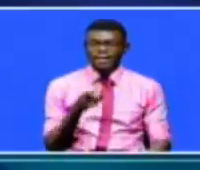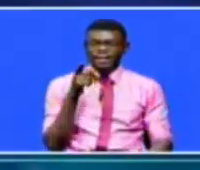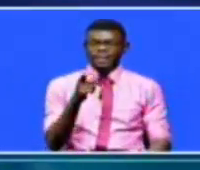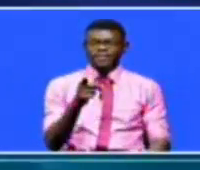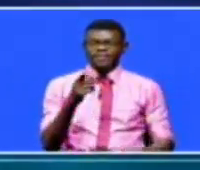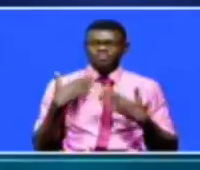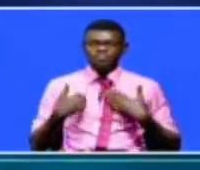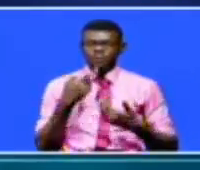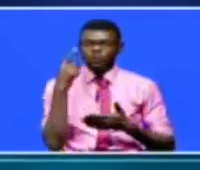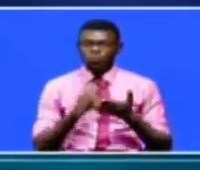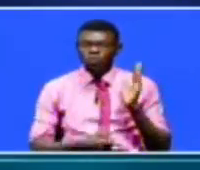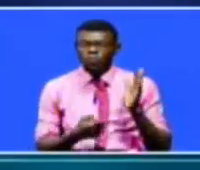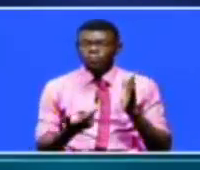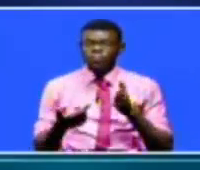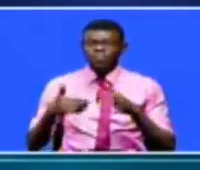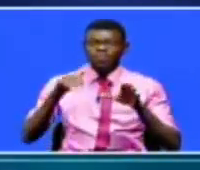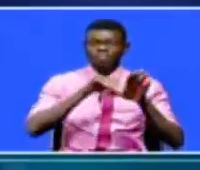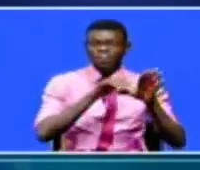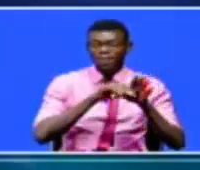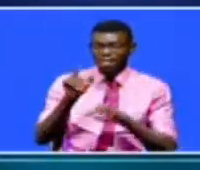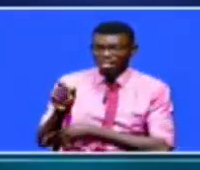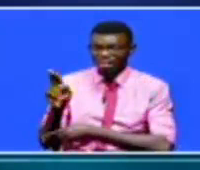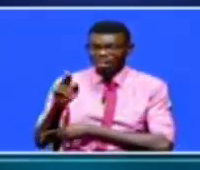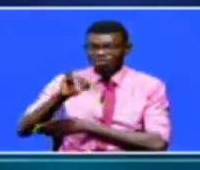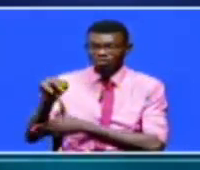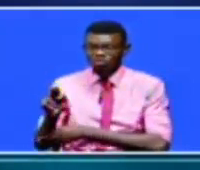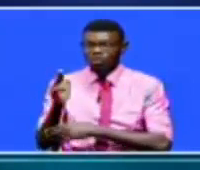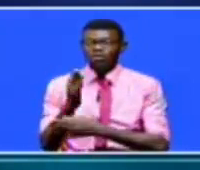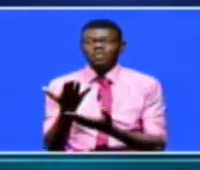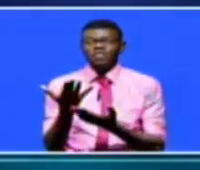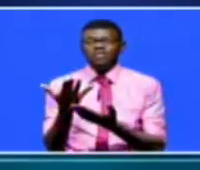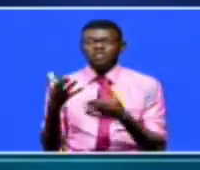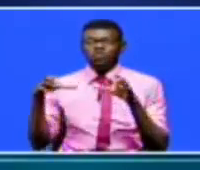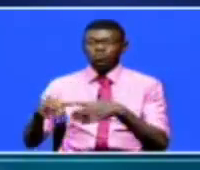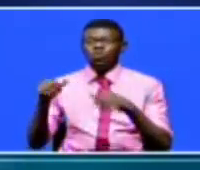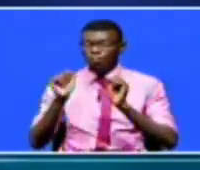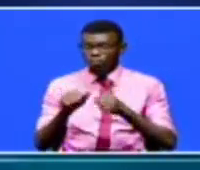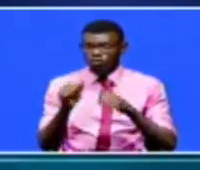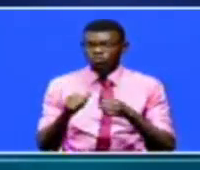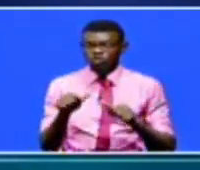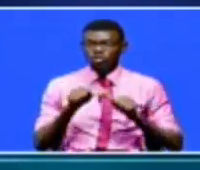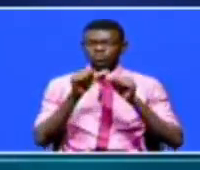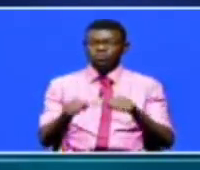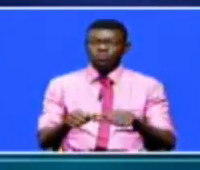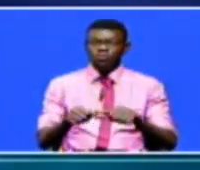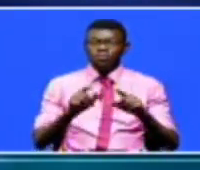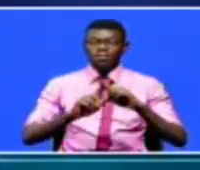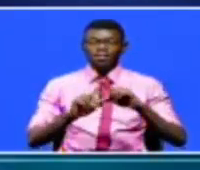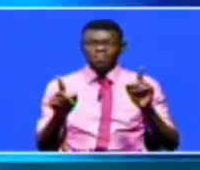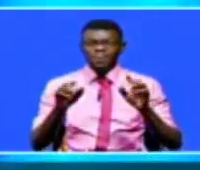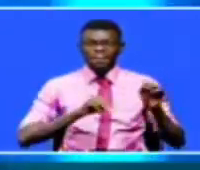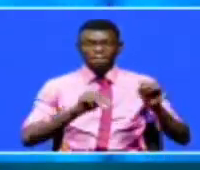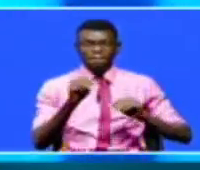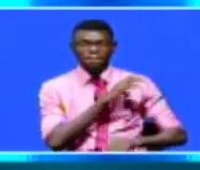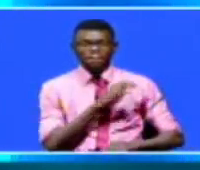observers argue crafty members of the Tuju camp can still pursue, backed by minutes of a sitting of the management